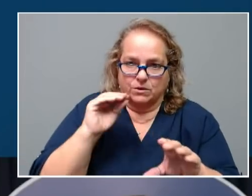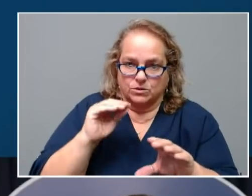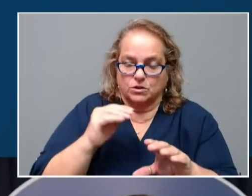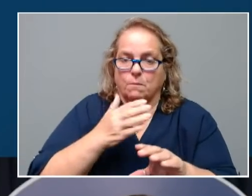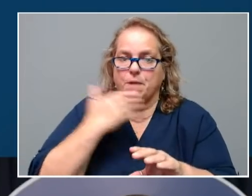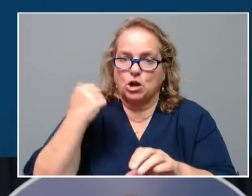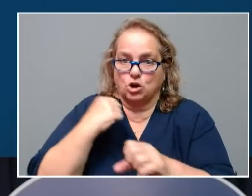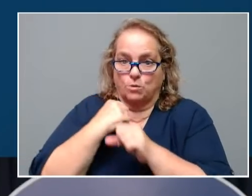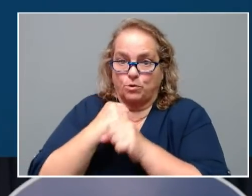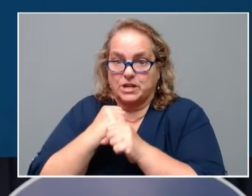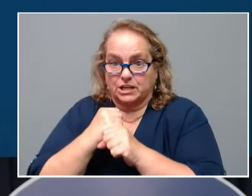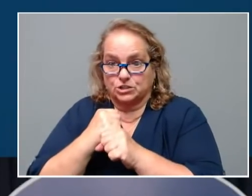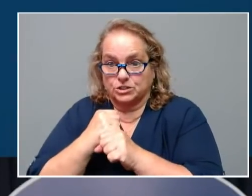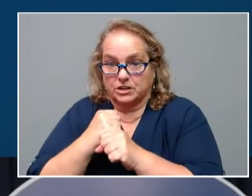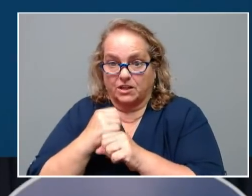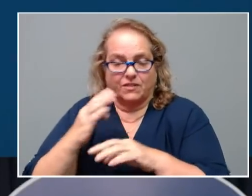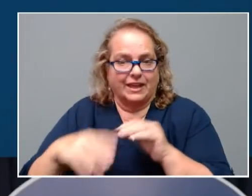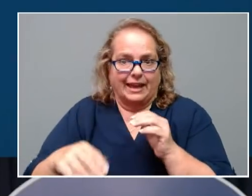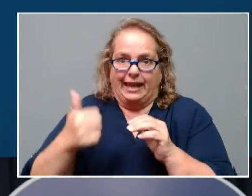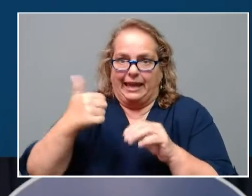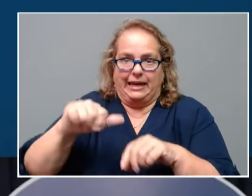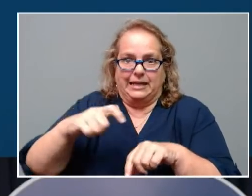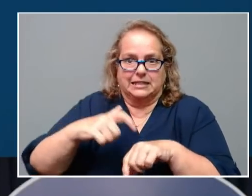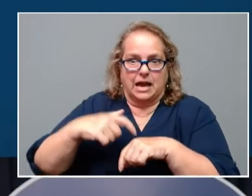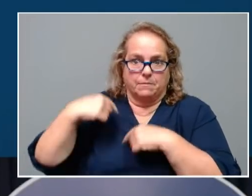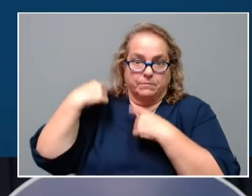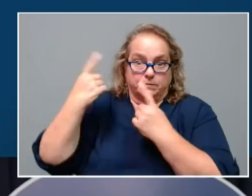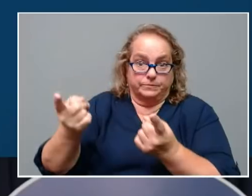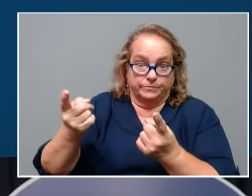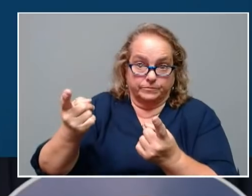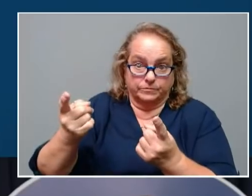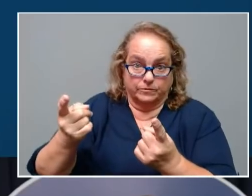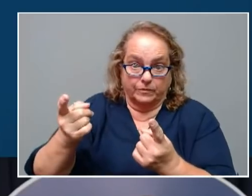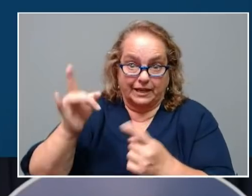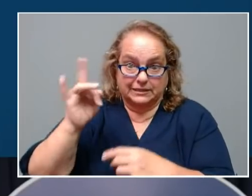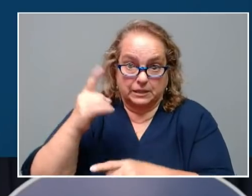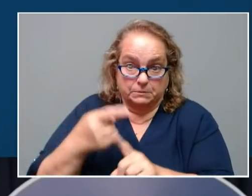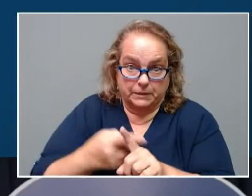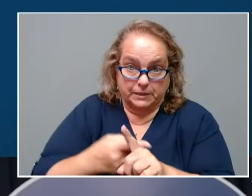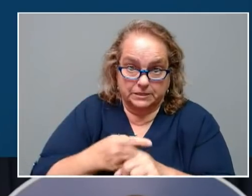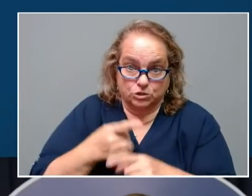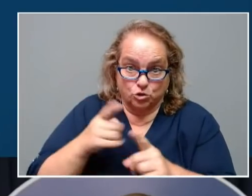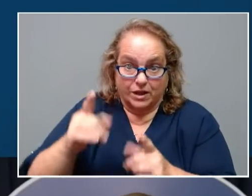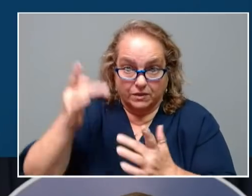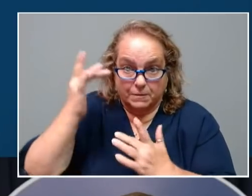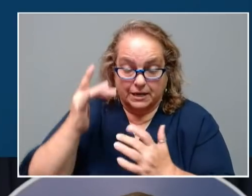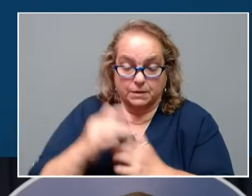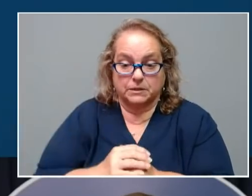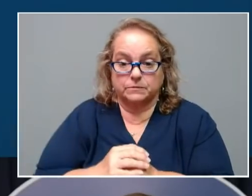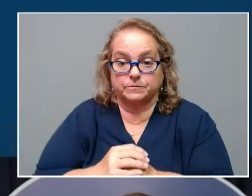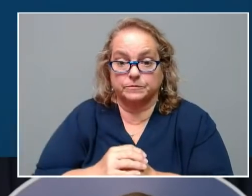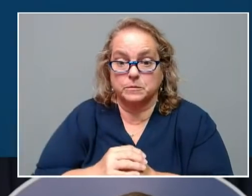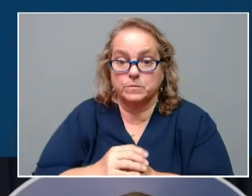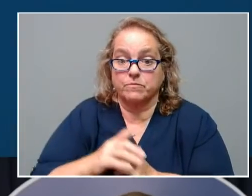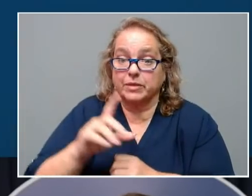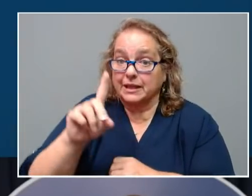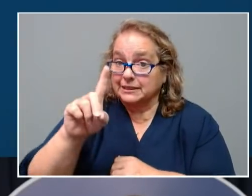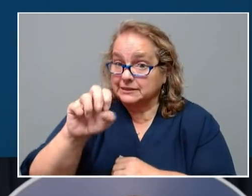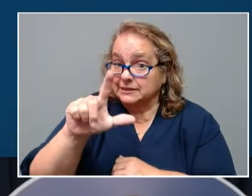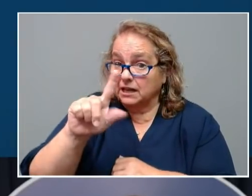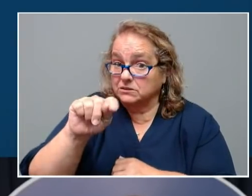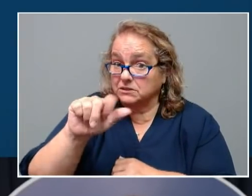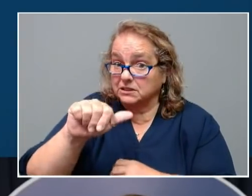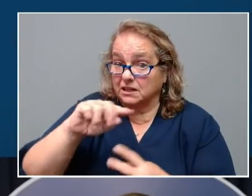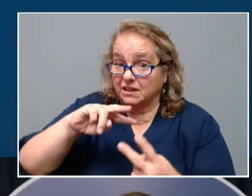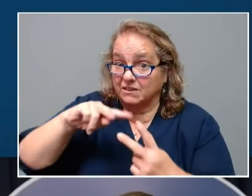than just about any time in this pandemic. And as a reminder, the Delta variant is preying on younger